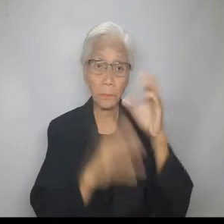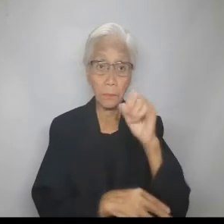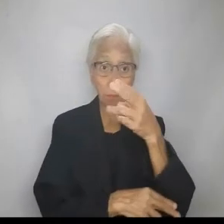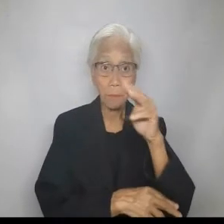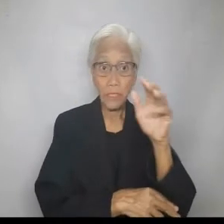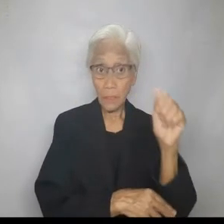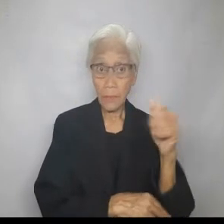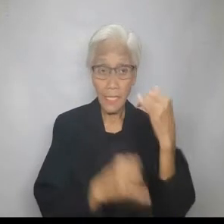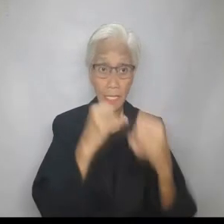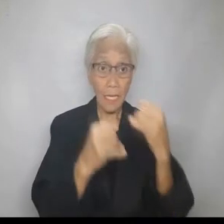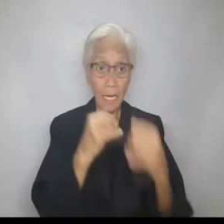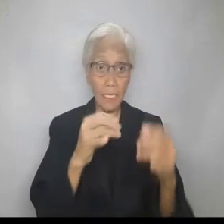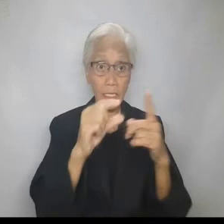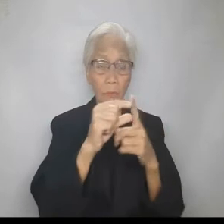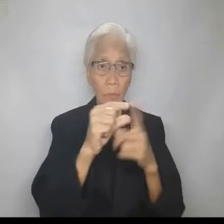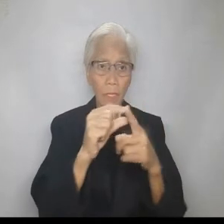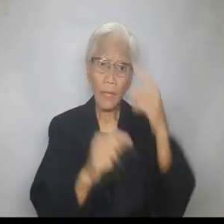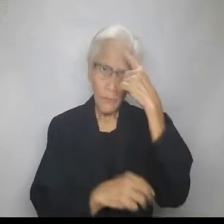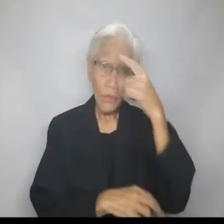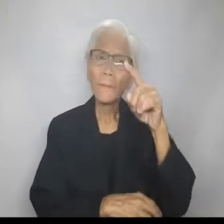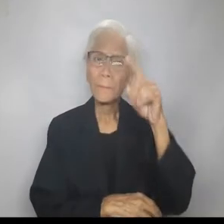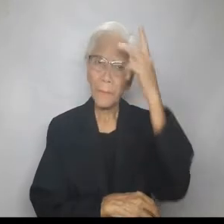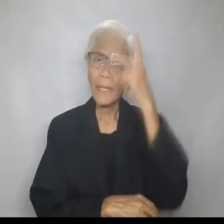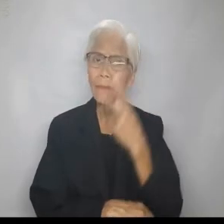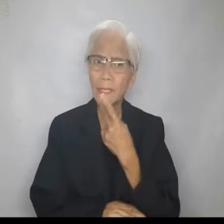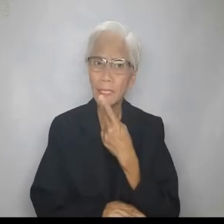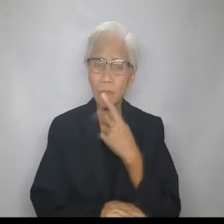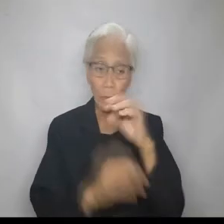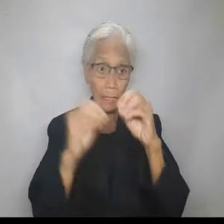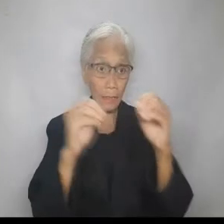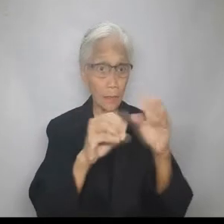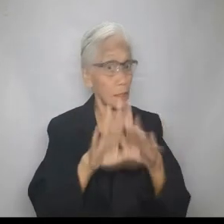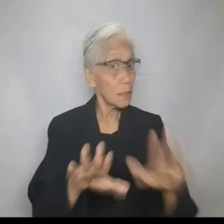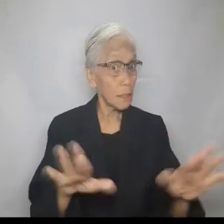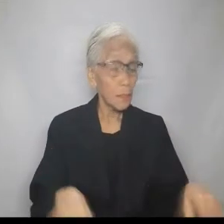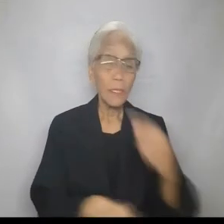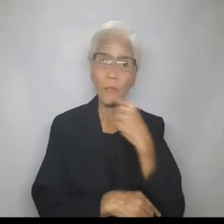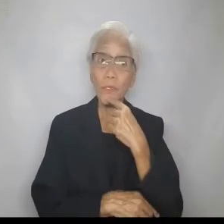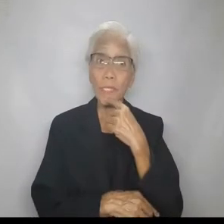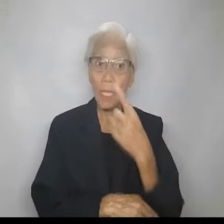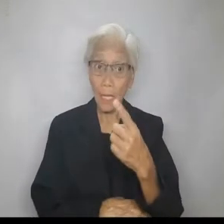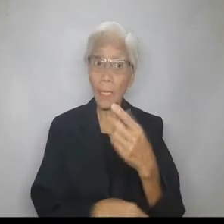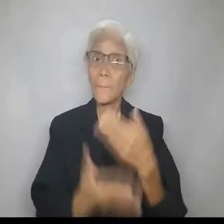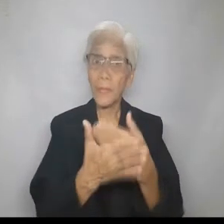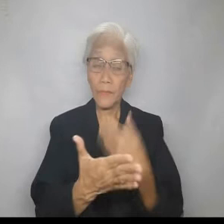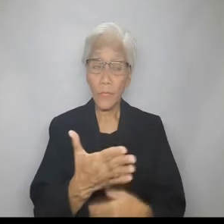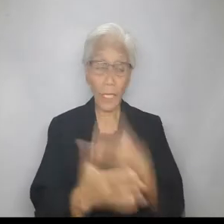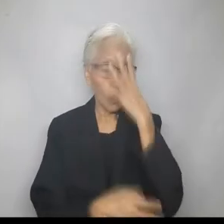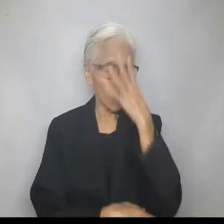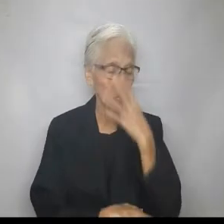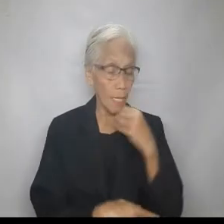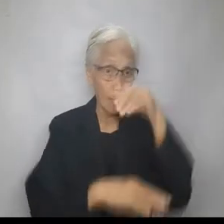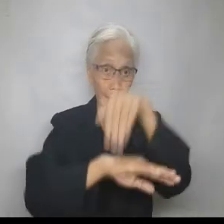Shema as their last words, and for parents to teach their children to say it before they go to